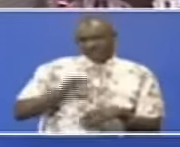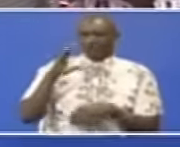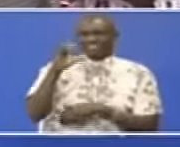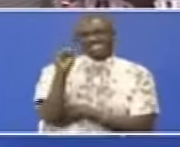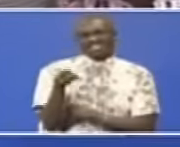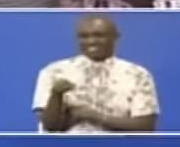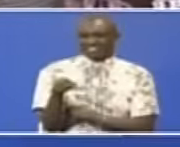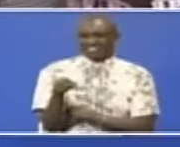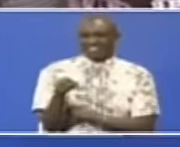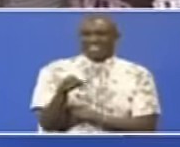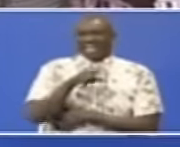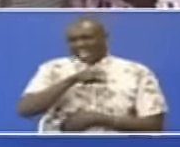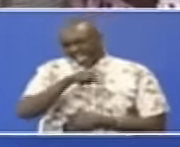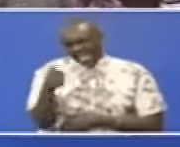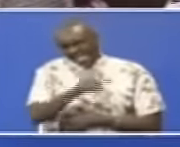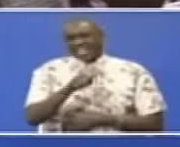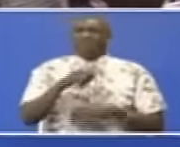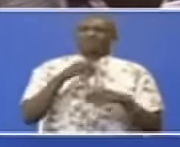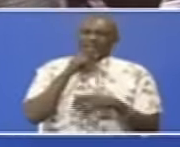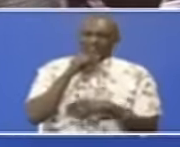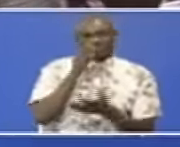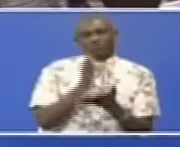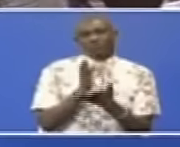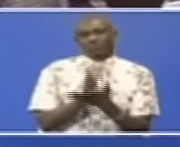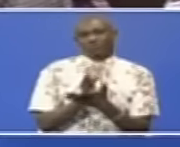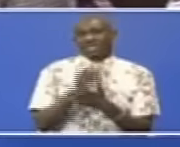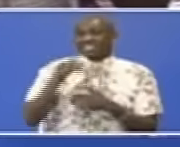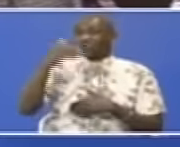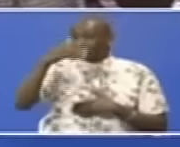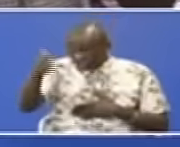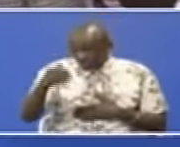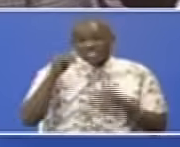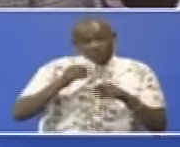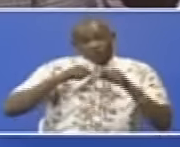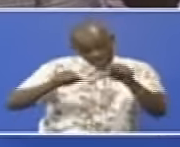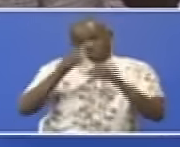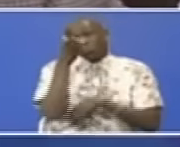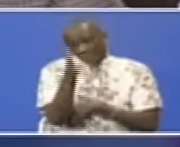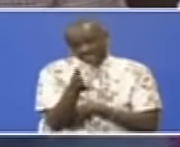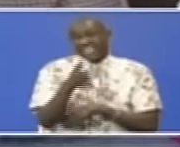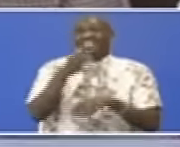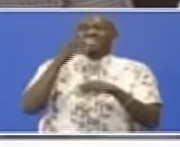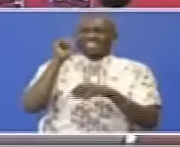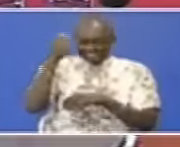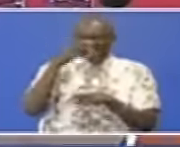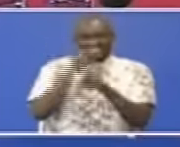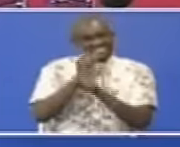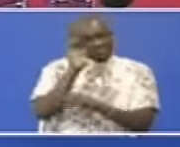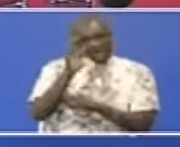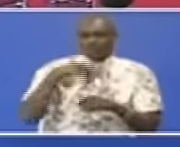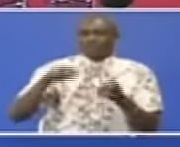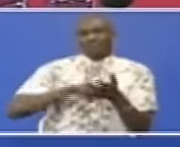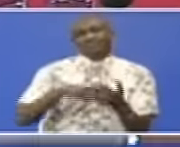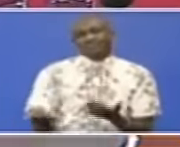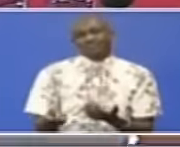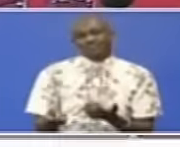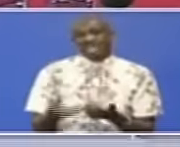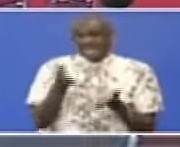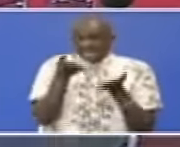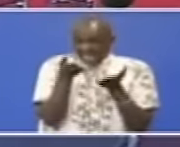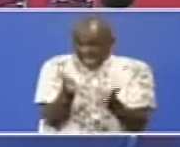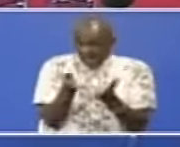any further will continually damage the trust that Kenyans have in you. With the motion to impeach